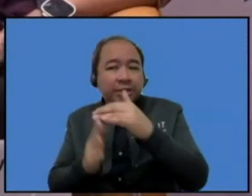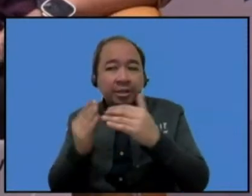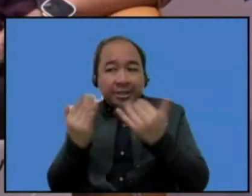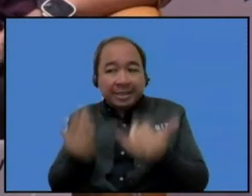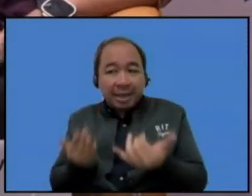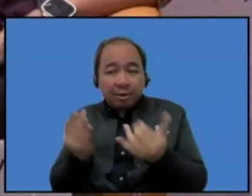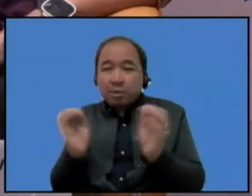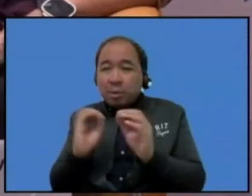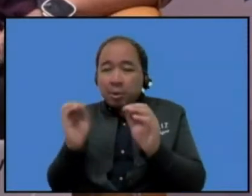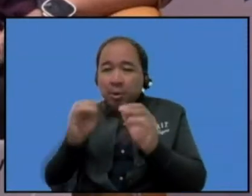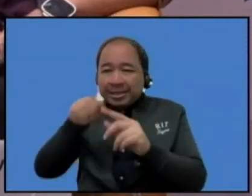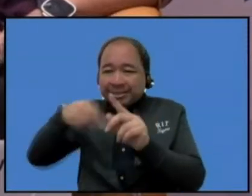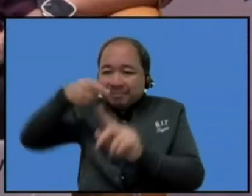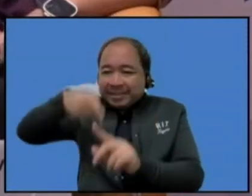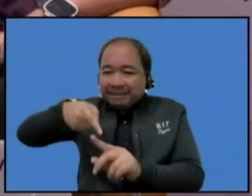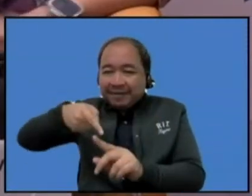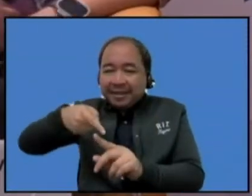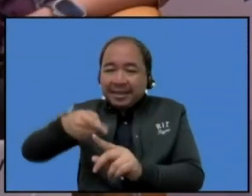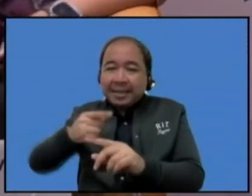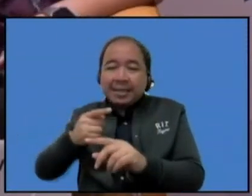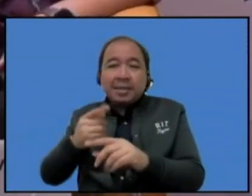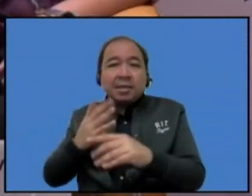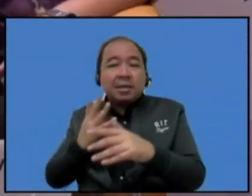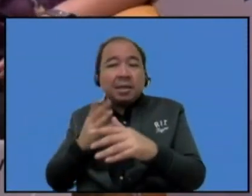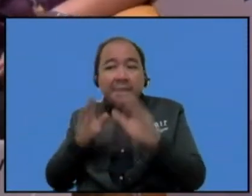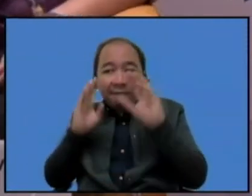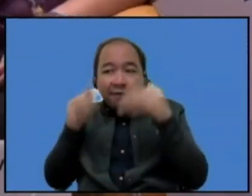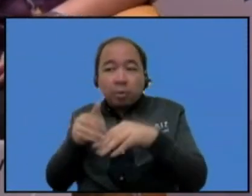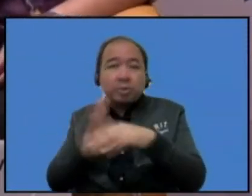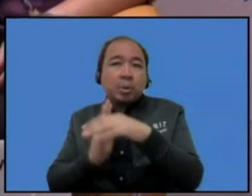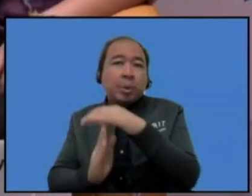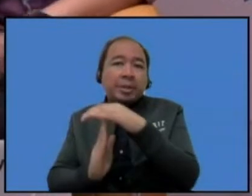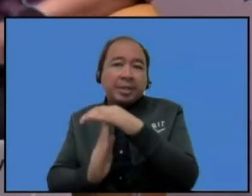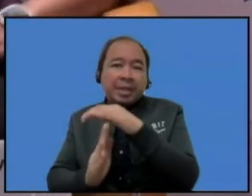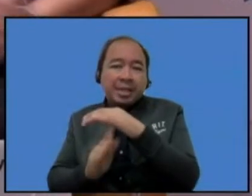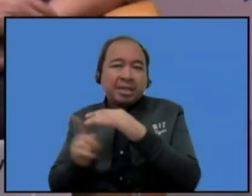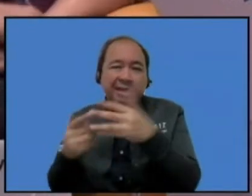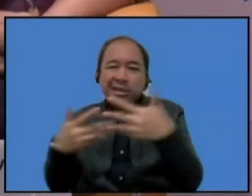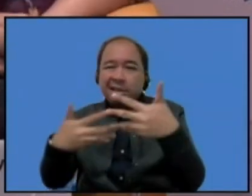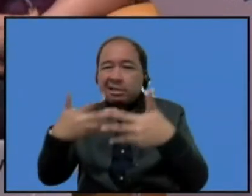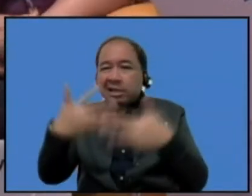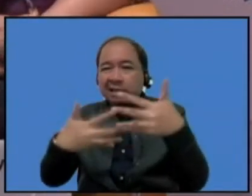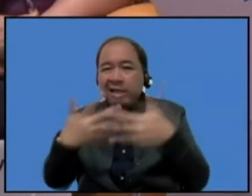on migration. And also we have a